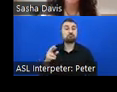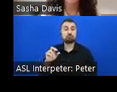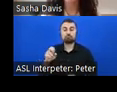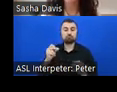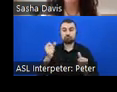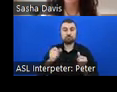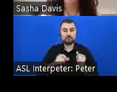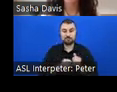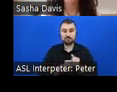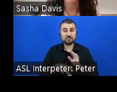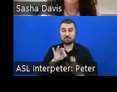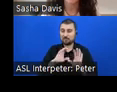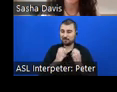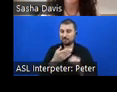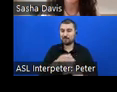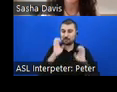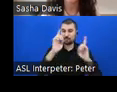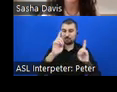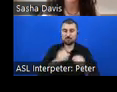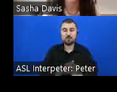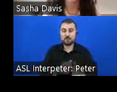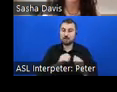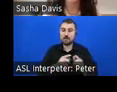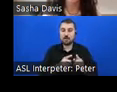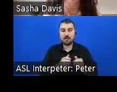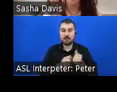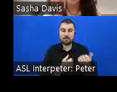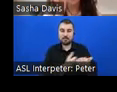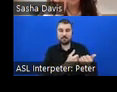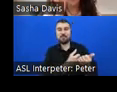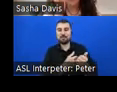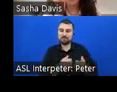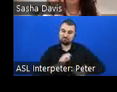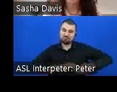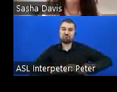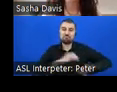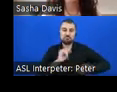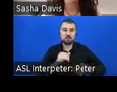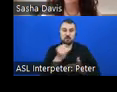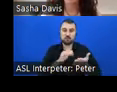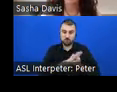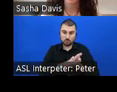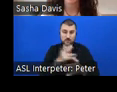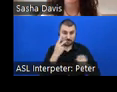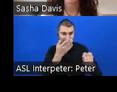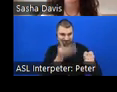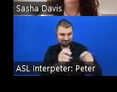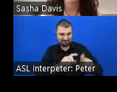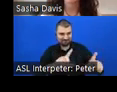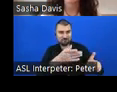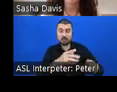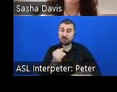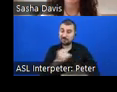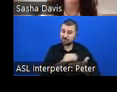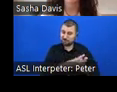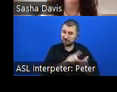classes at the Educational Alliance Art School, which you are seeing on your screen now. This was not only an art school, but an